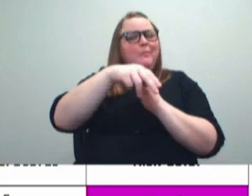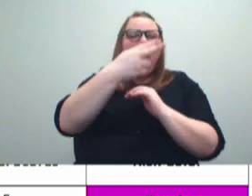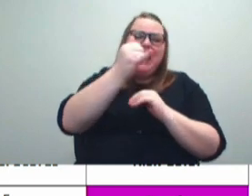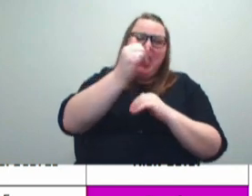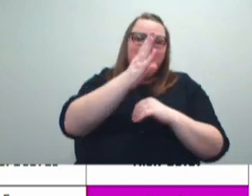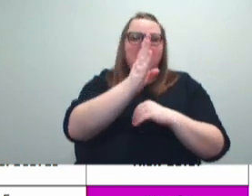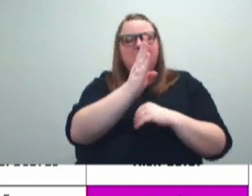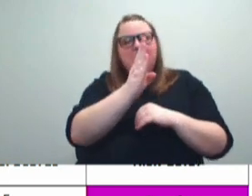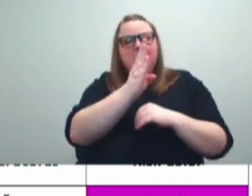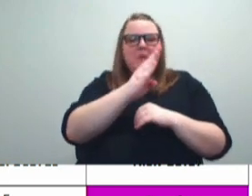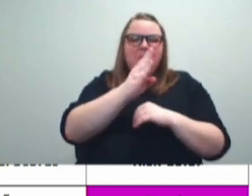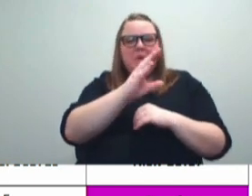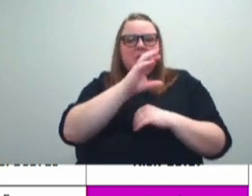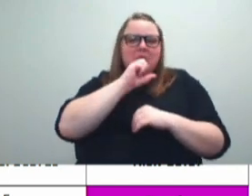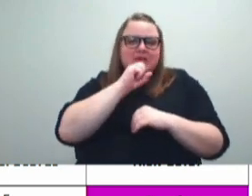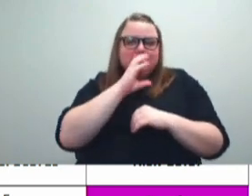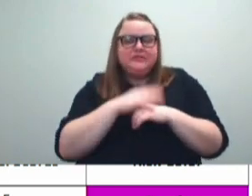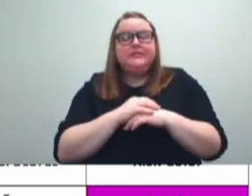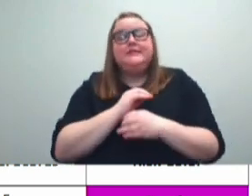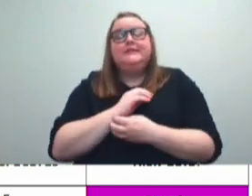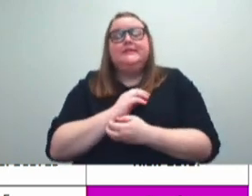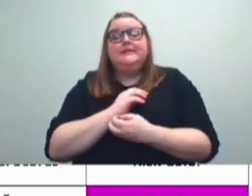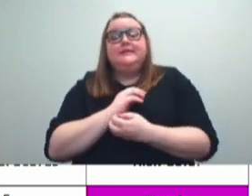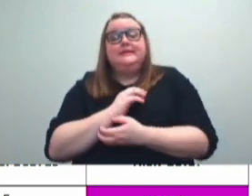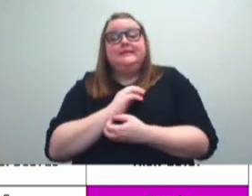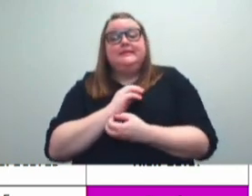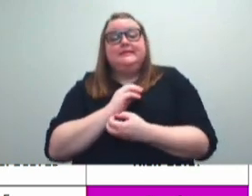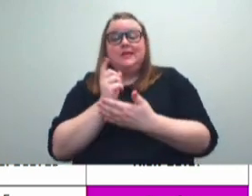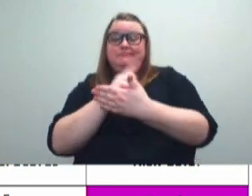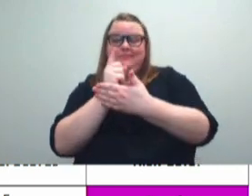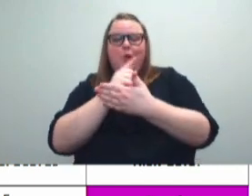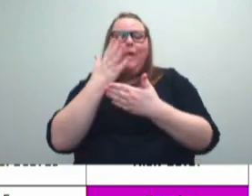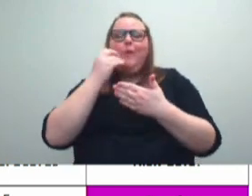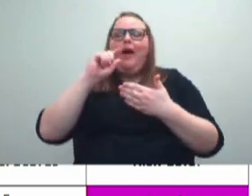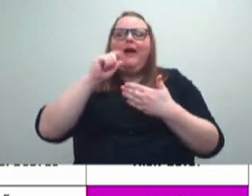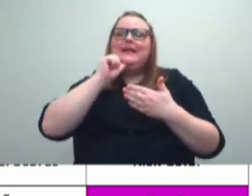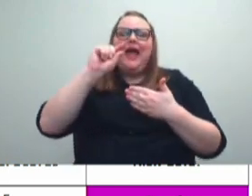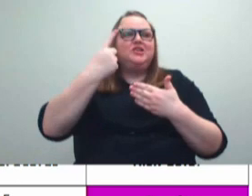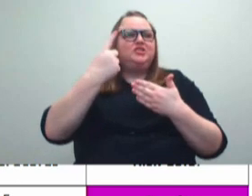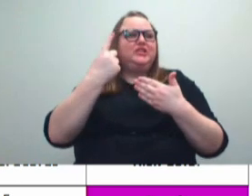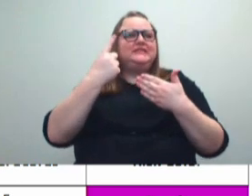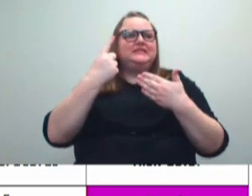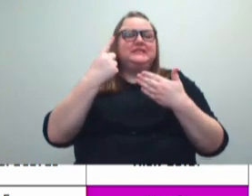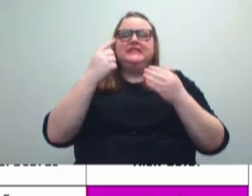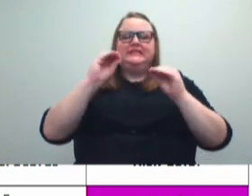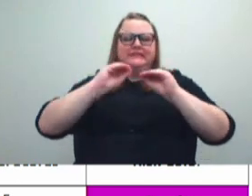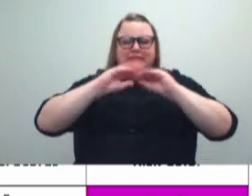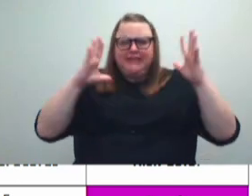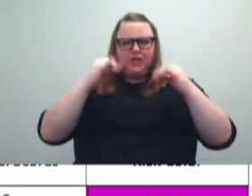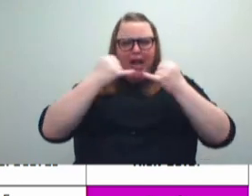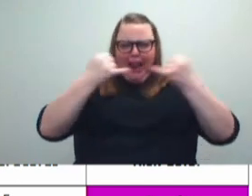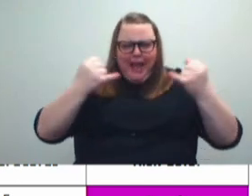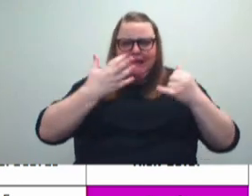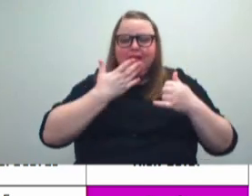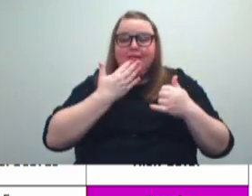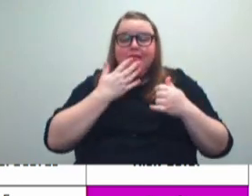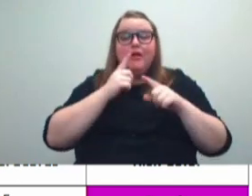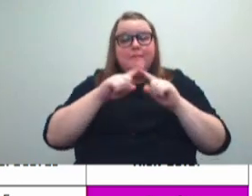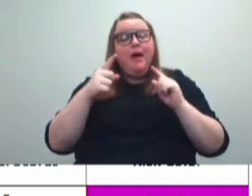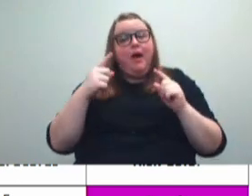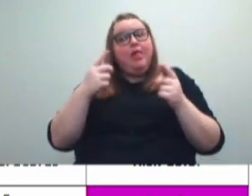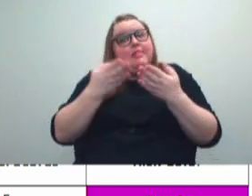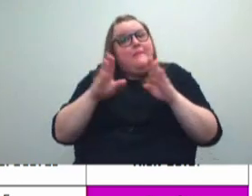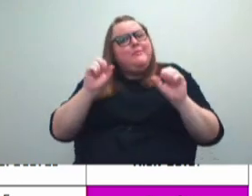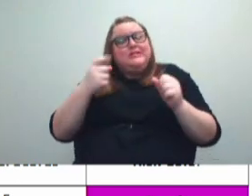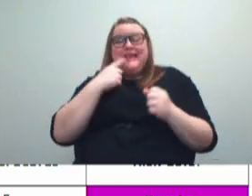condition. On the meter, we wanted to put a little bit of gradient in there so that folks could, in the public, you could be aware that, okay, we're yellow, but we're tending